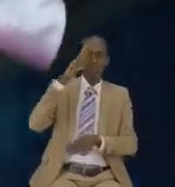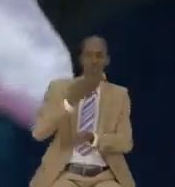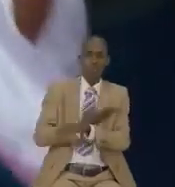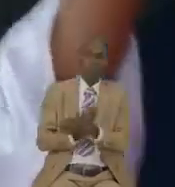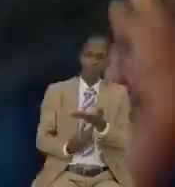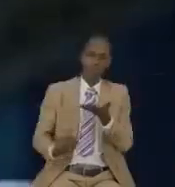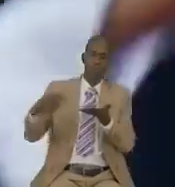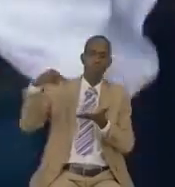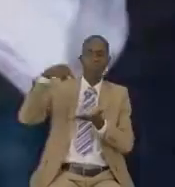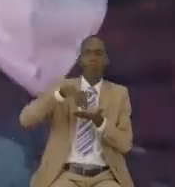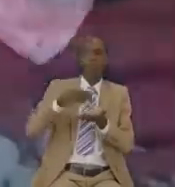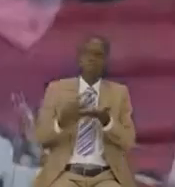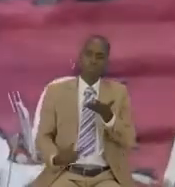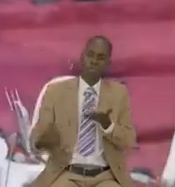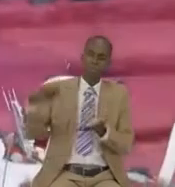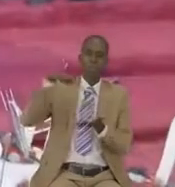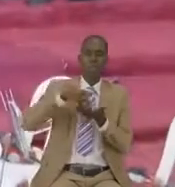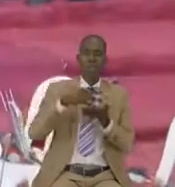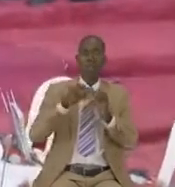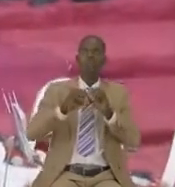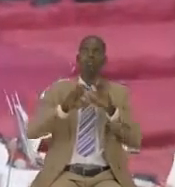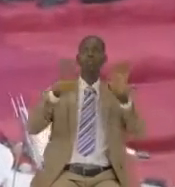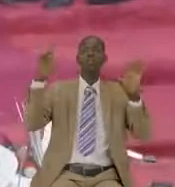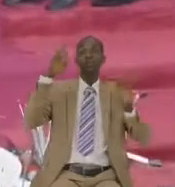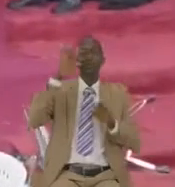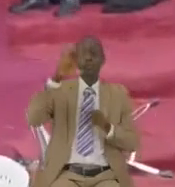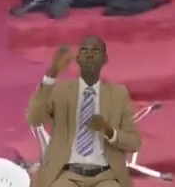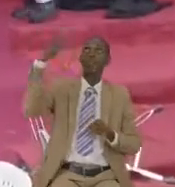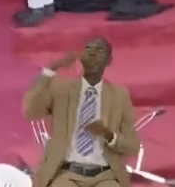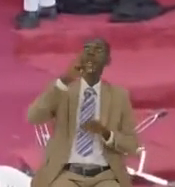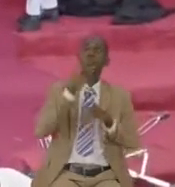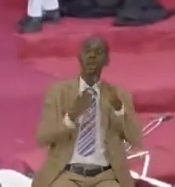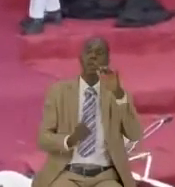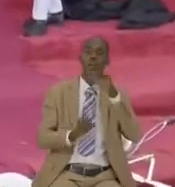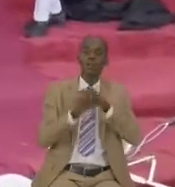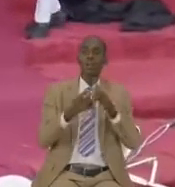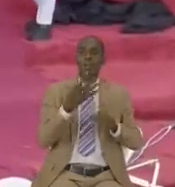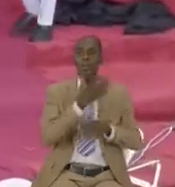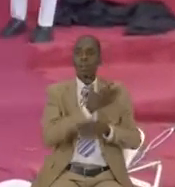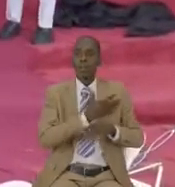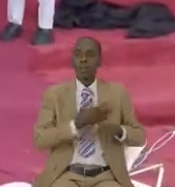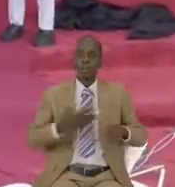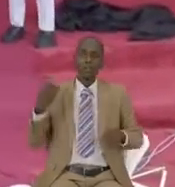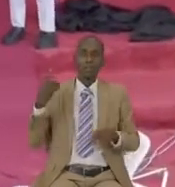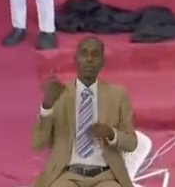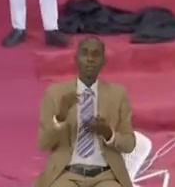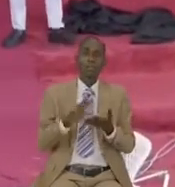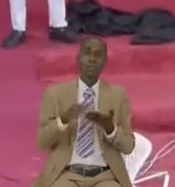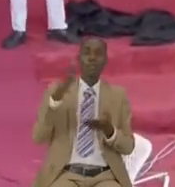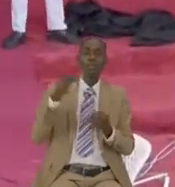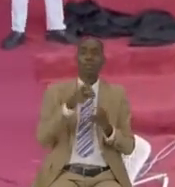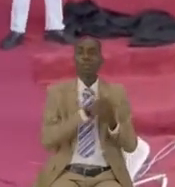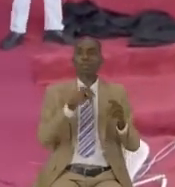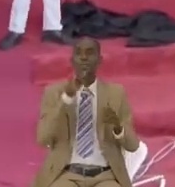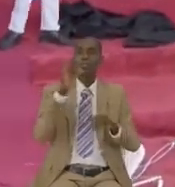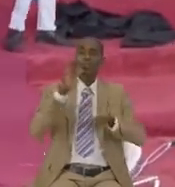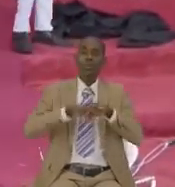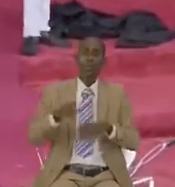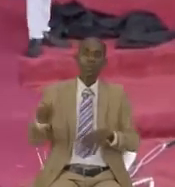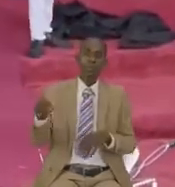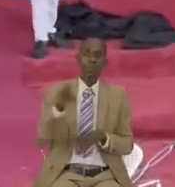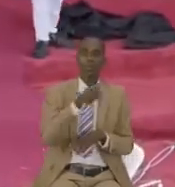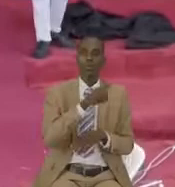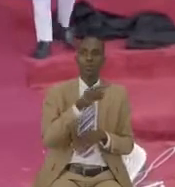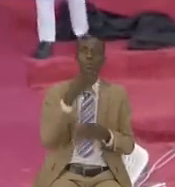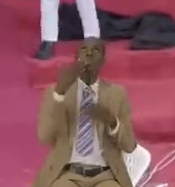arise. Arise and shine, for your light is come, and the glory of the Lord is risen upon you. Thank